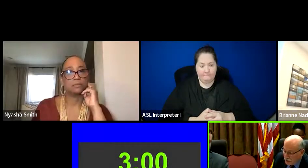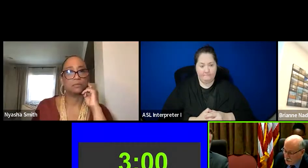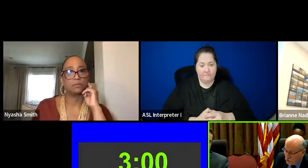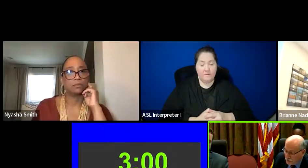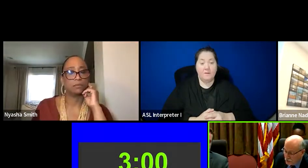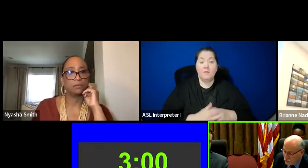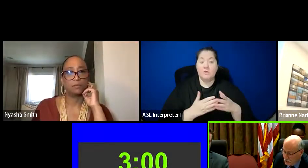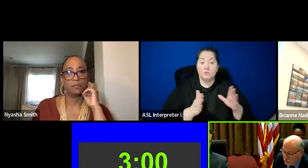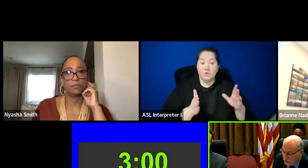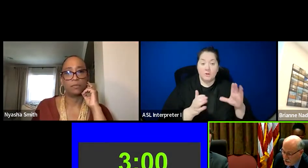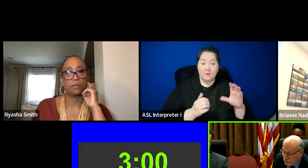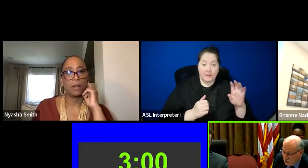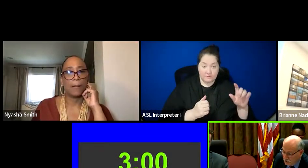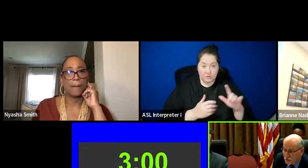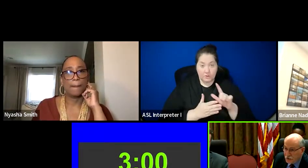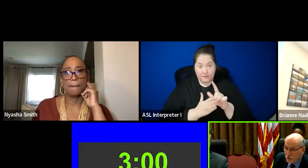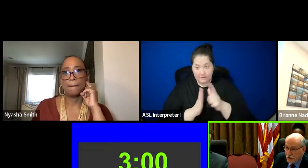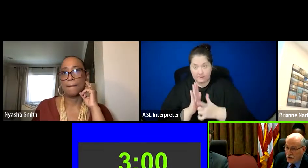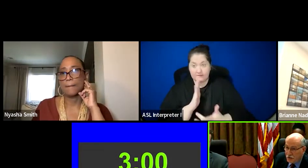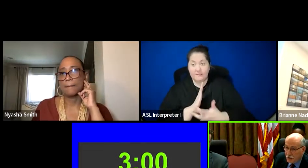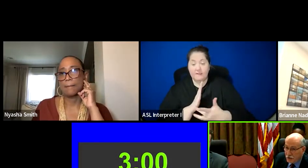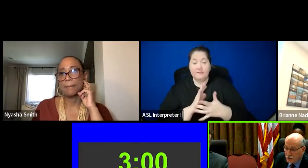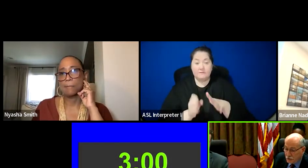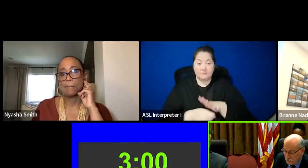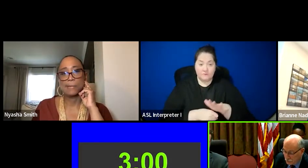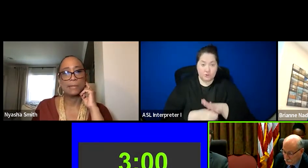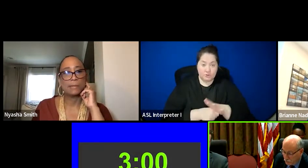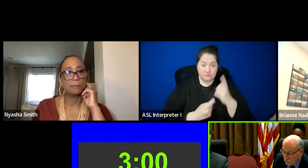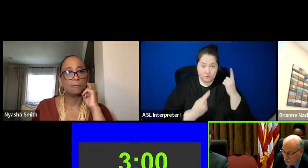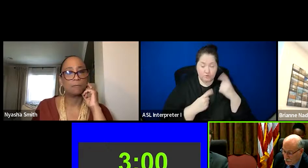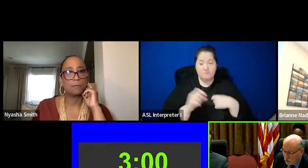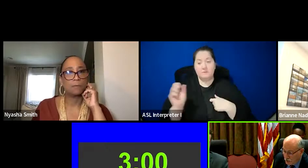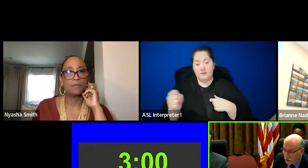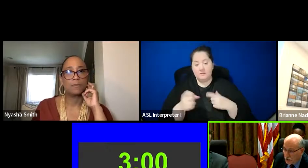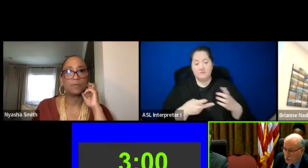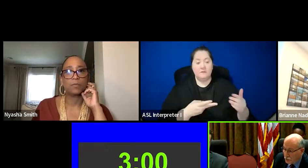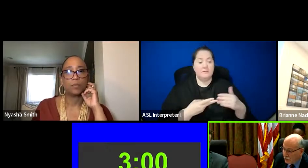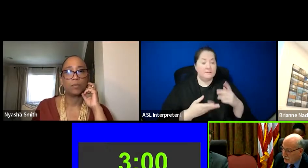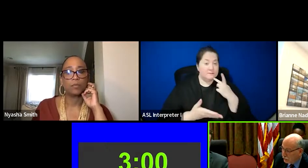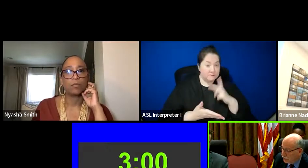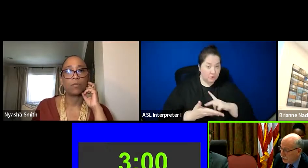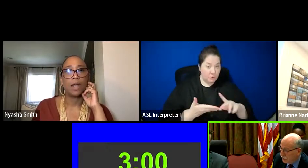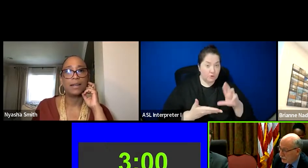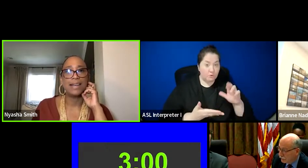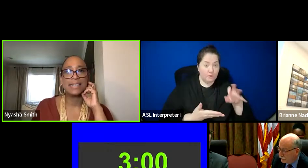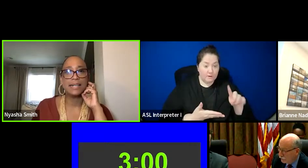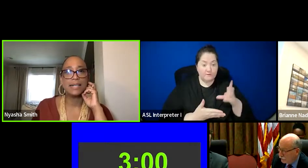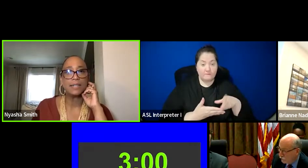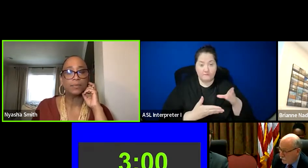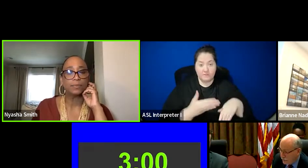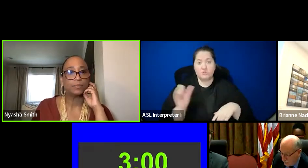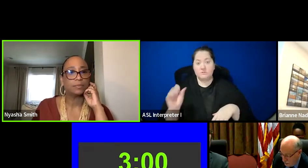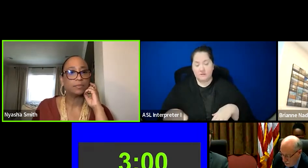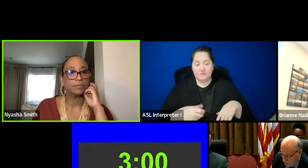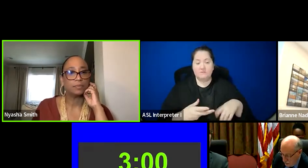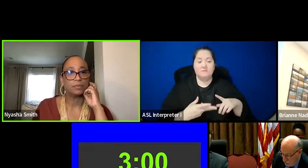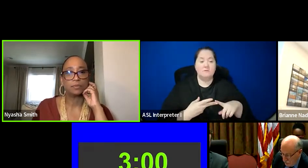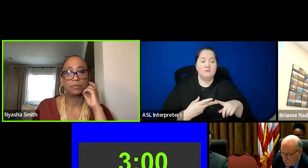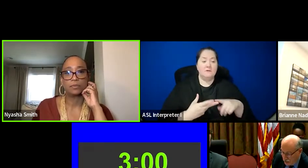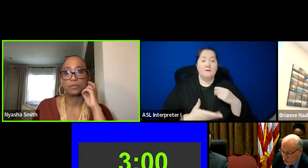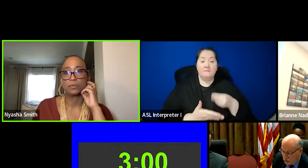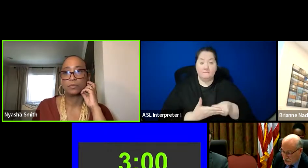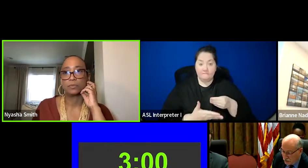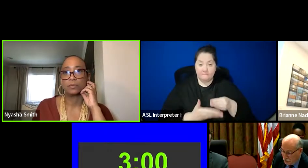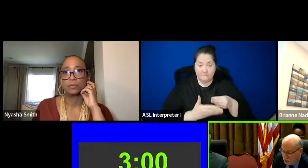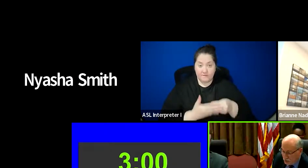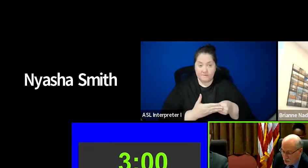General Counsel, is the measure legally and technically sufficient for our consideration? Yes, it is. Madam Secretary, is the record complete? Yes, it is. Madam